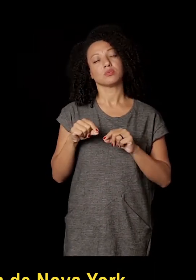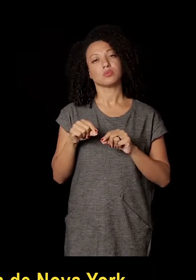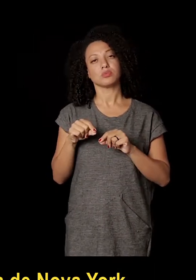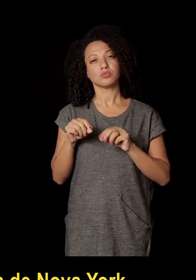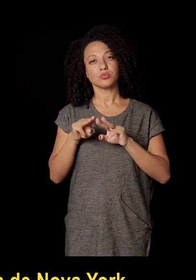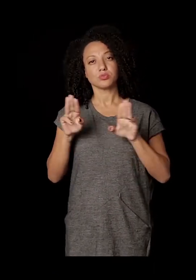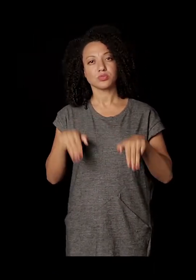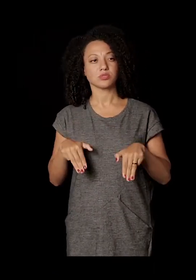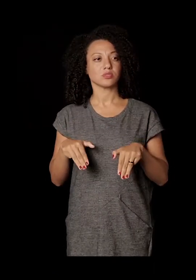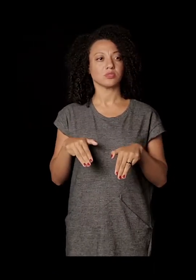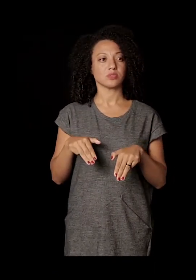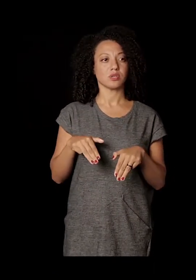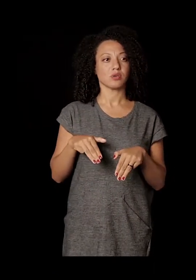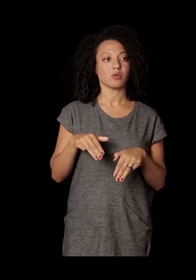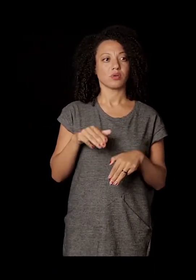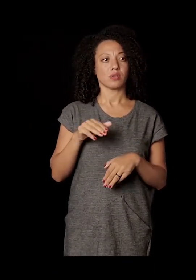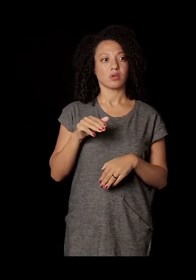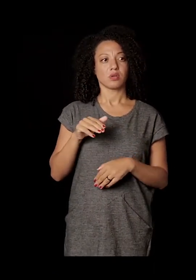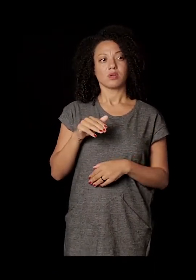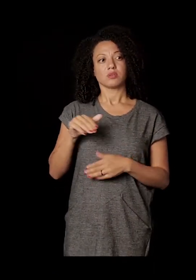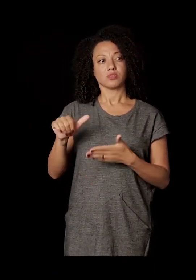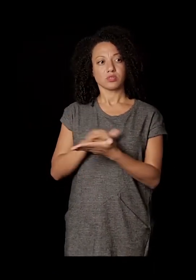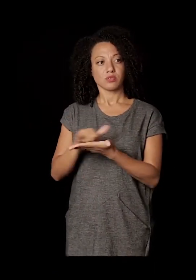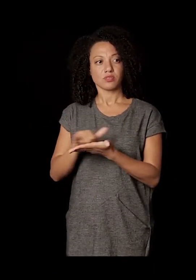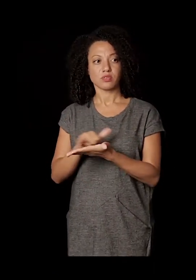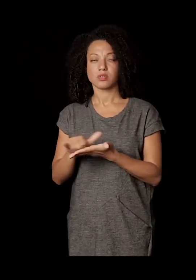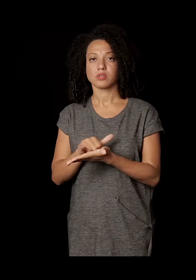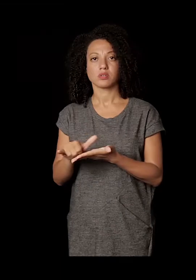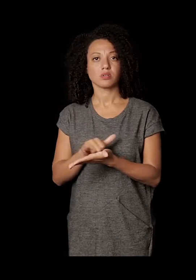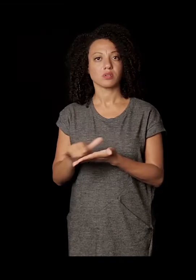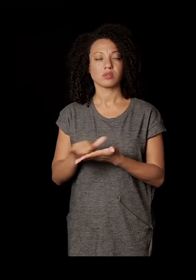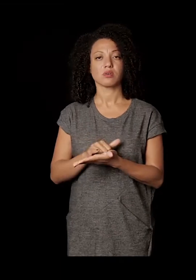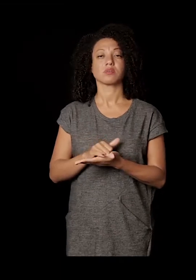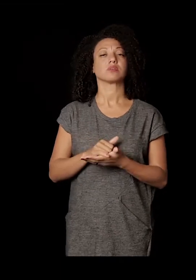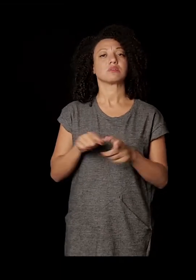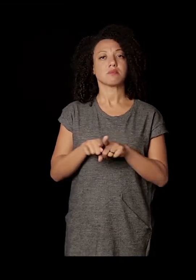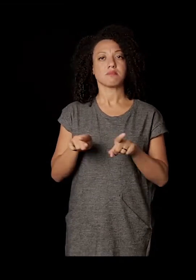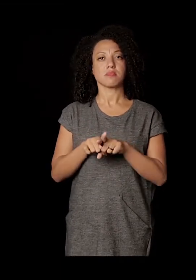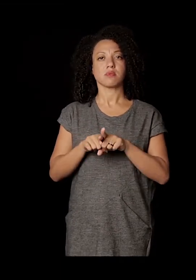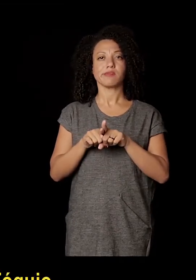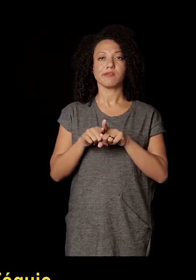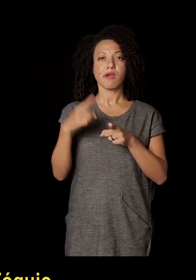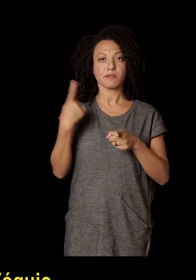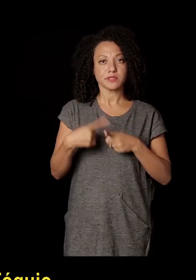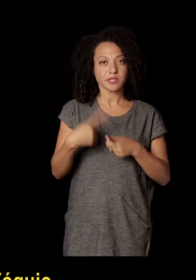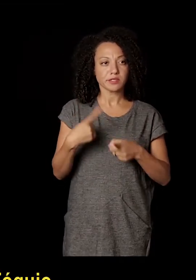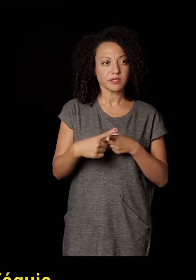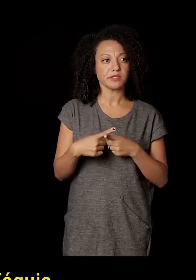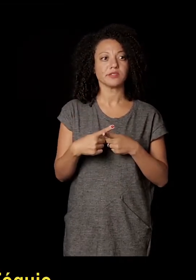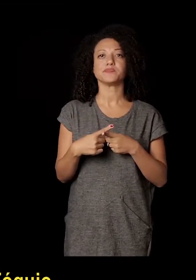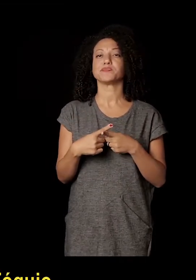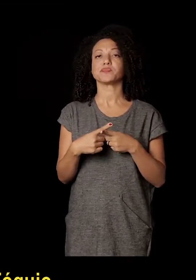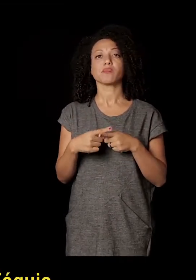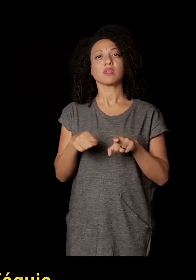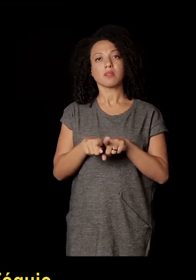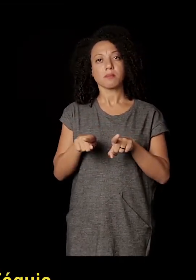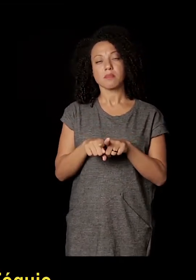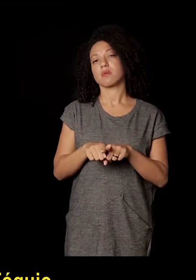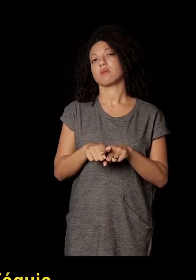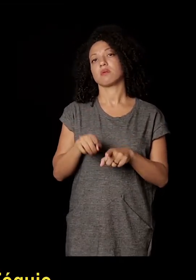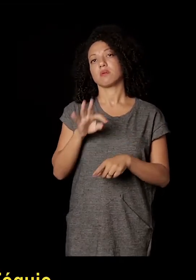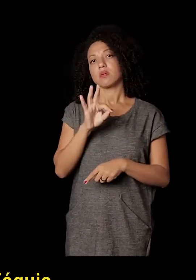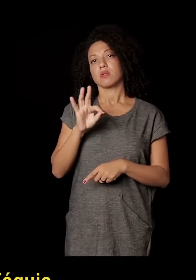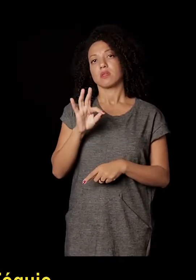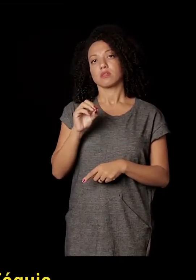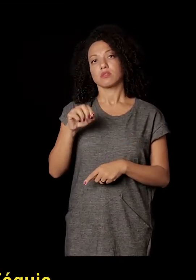New York, the Victoria and Albert, the Stedelijk in Amsterdam, the Museum of Photography in Tokyo,